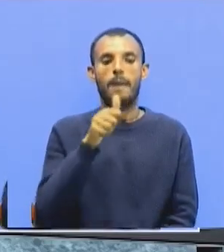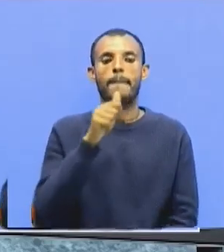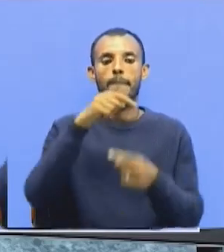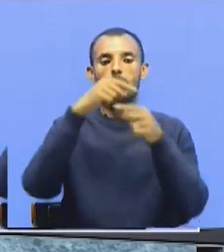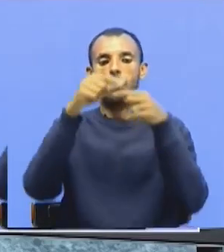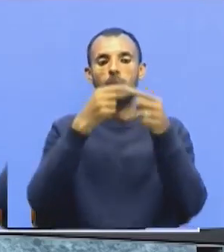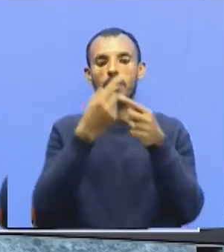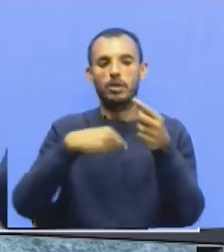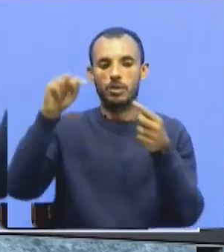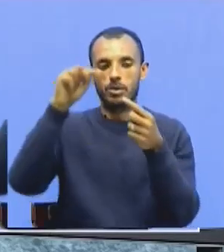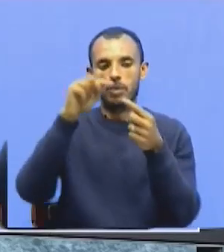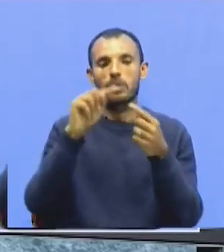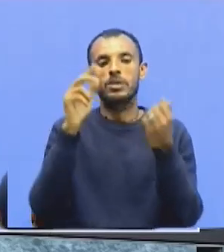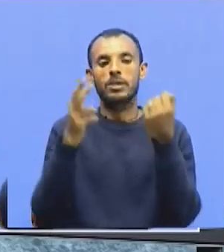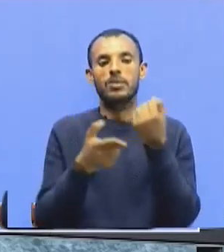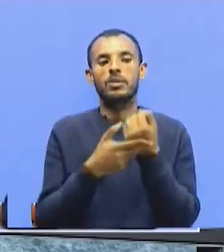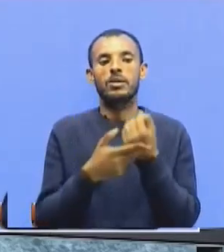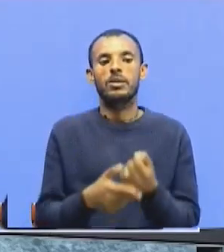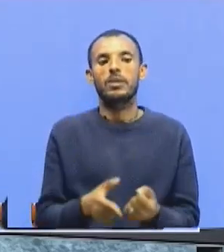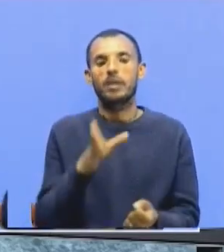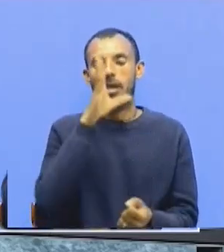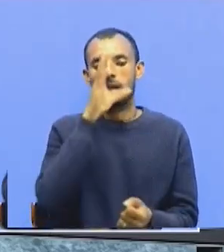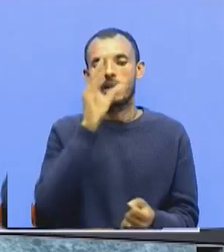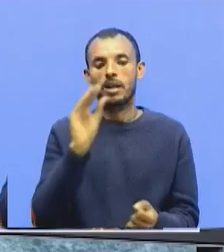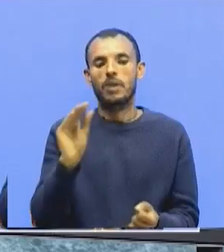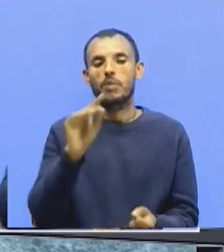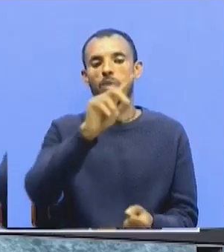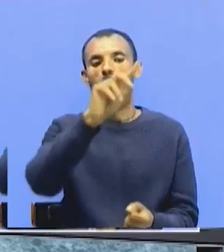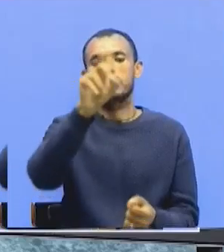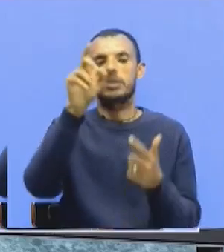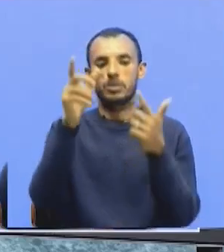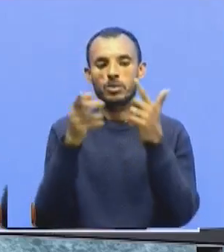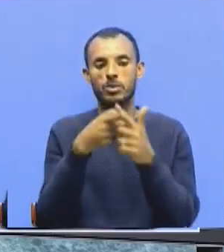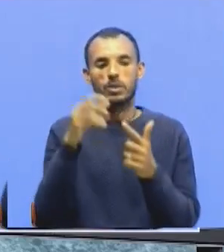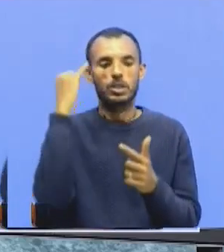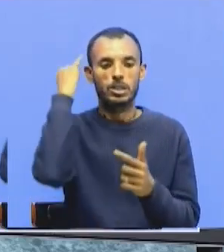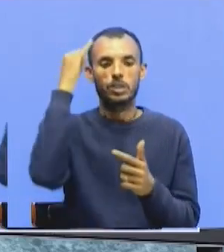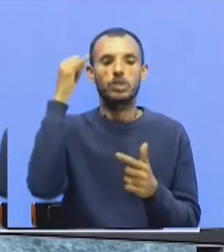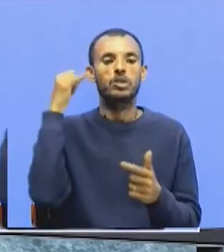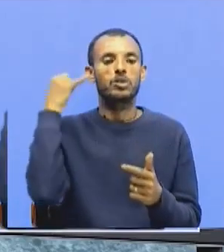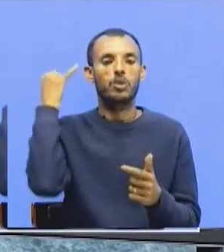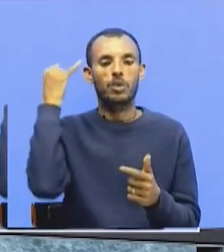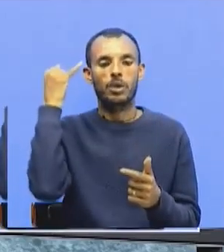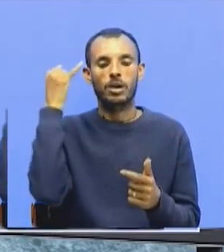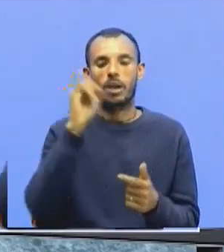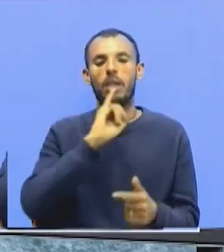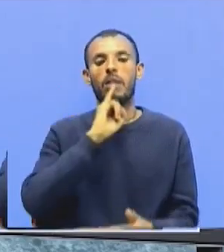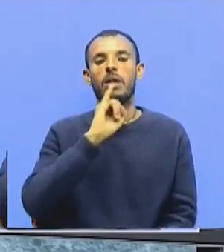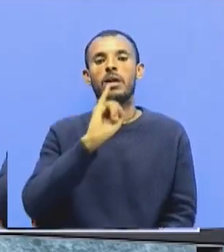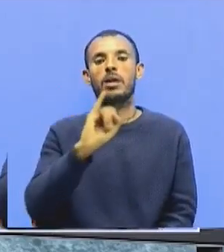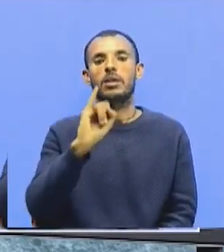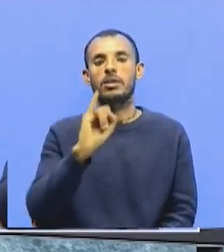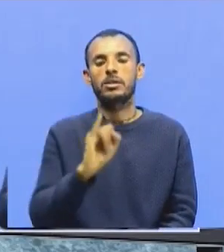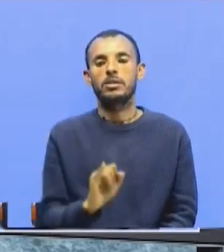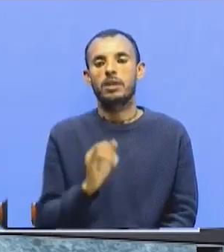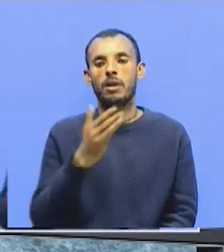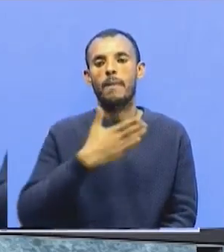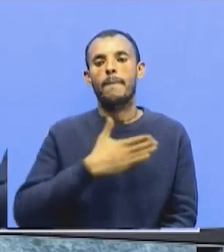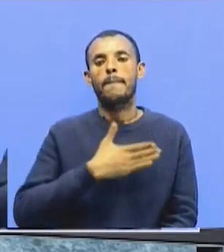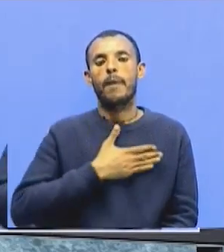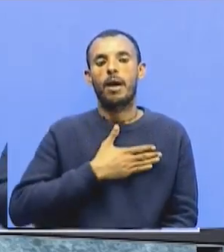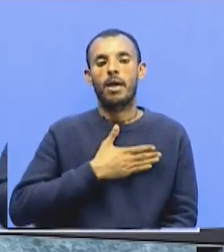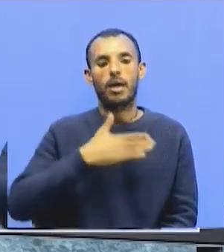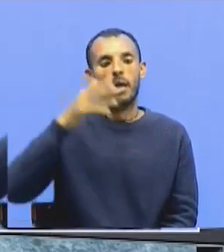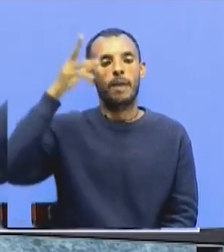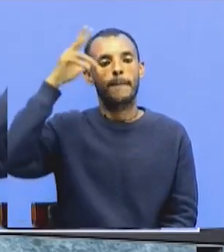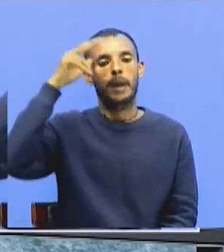going to the store. And question number 2. John is my brother.